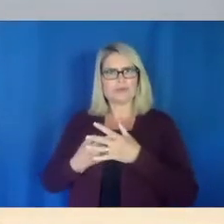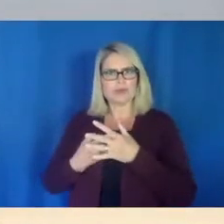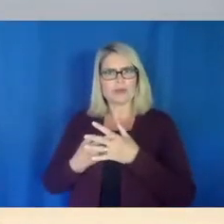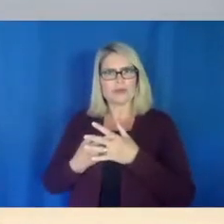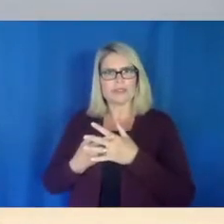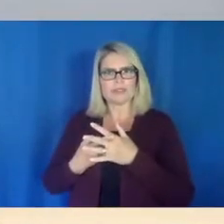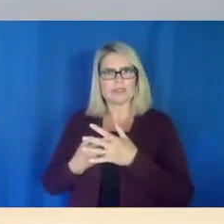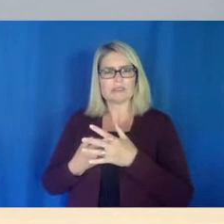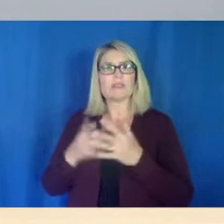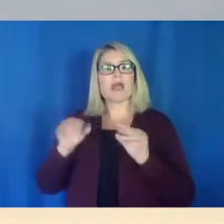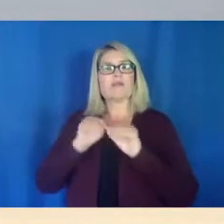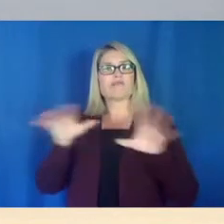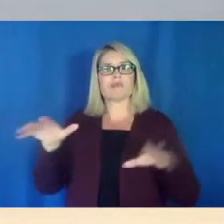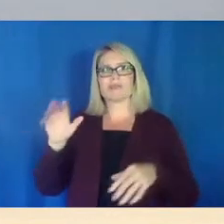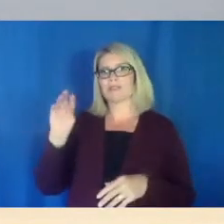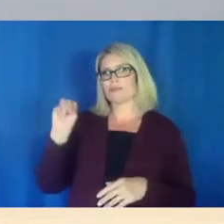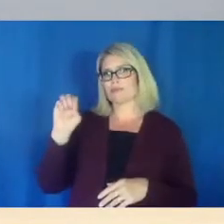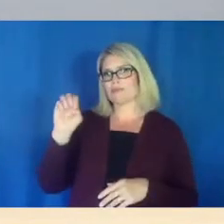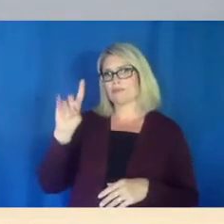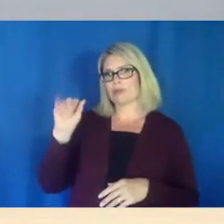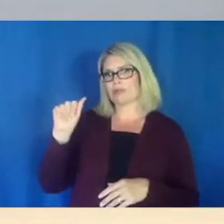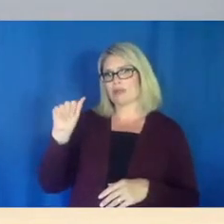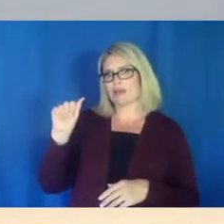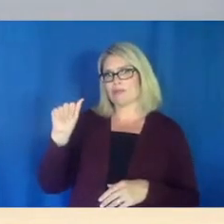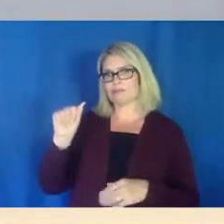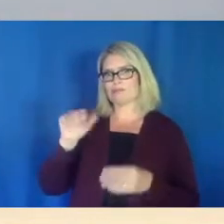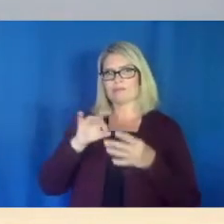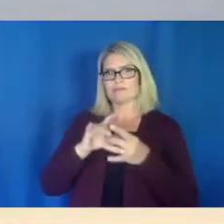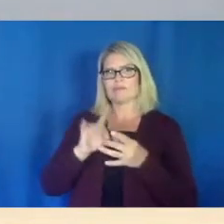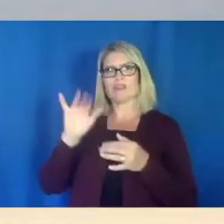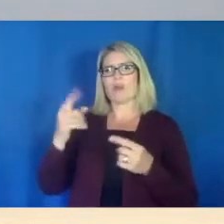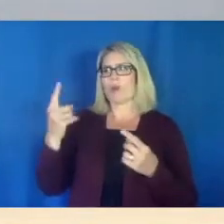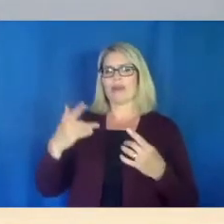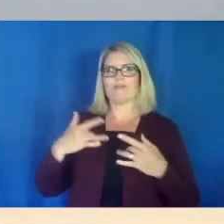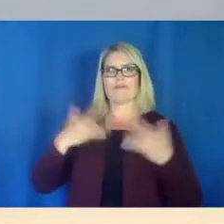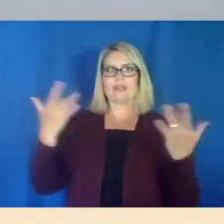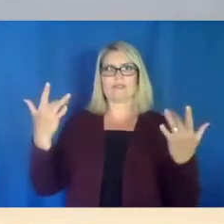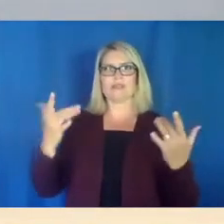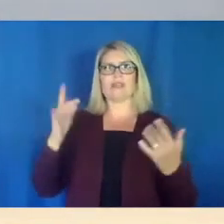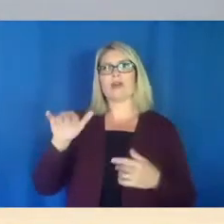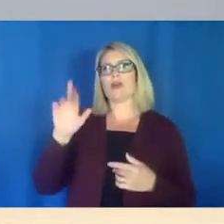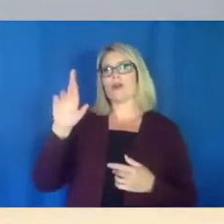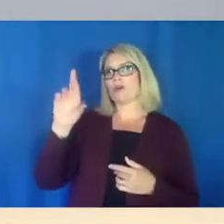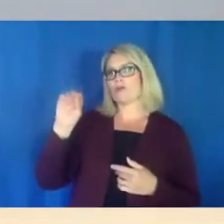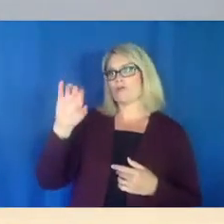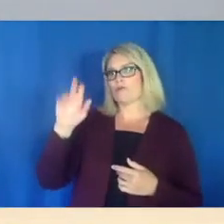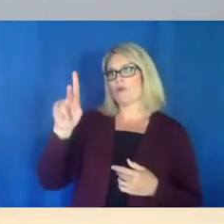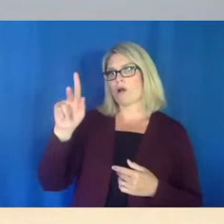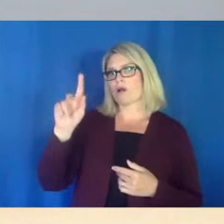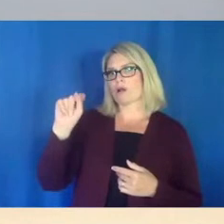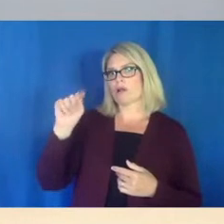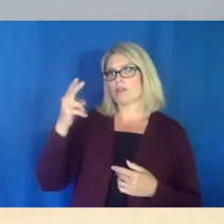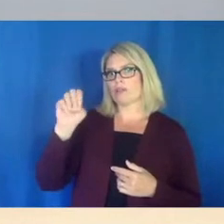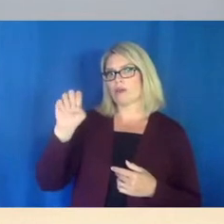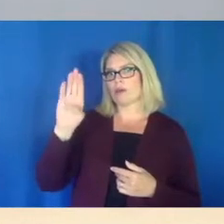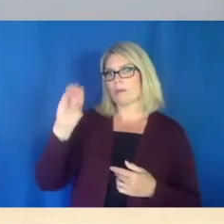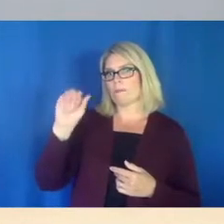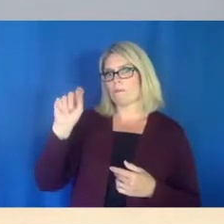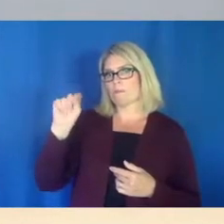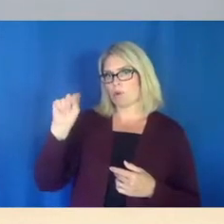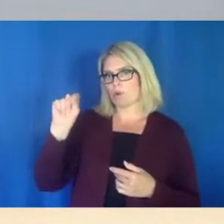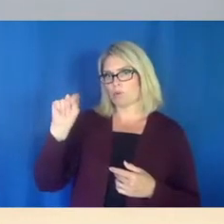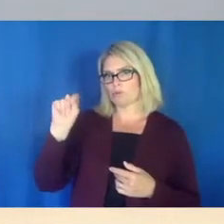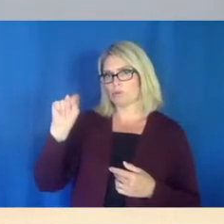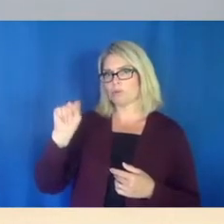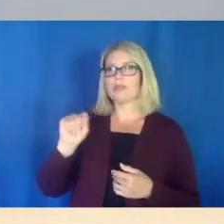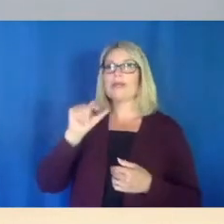the media as well about one of the bigger events with Rock the Boat, and now it won't be quite the